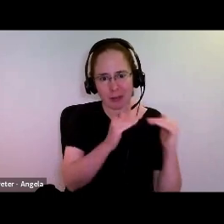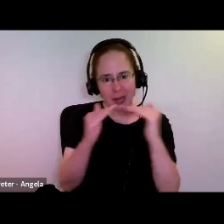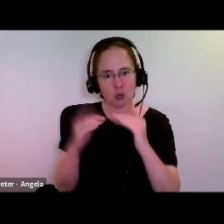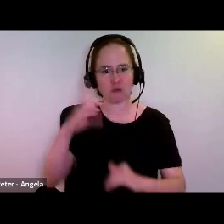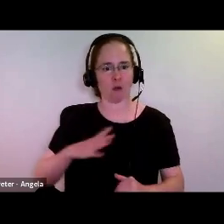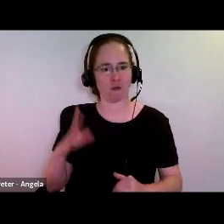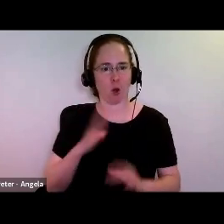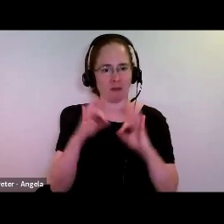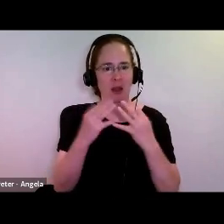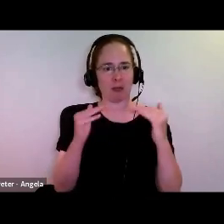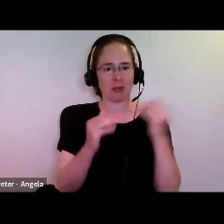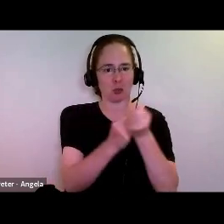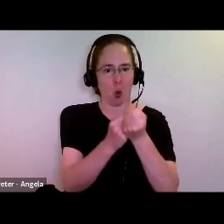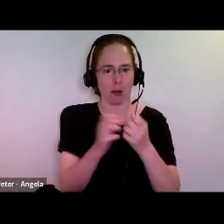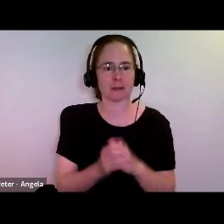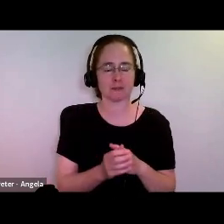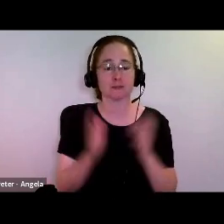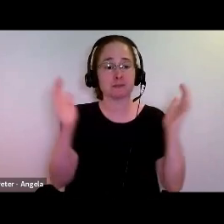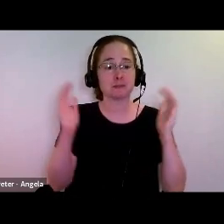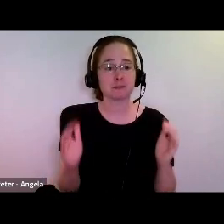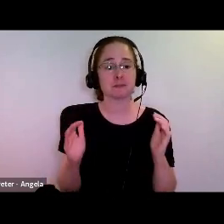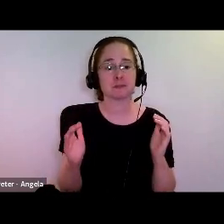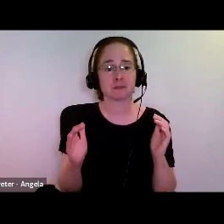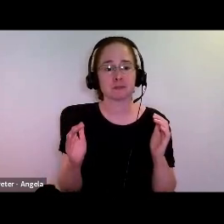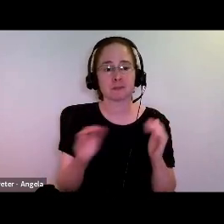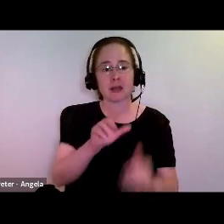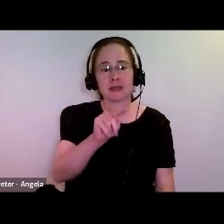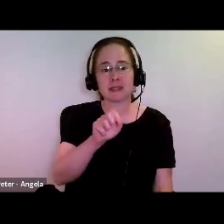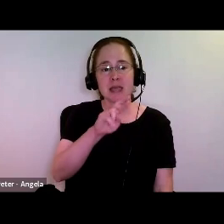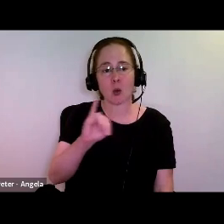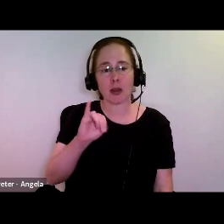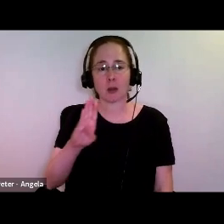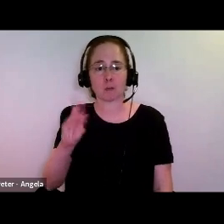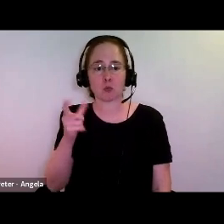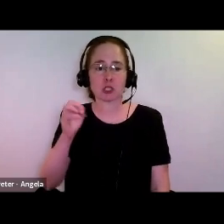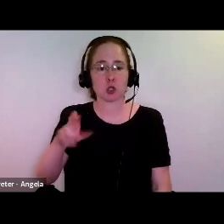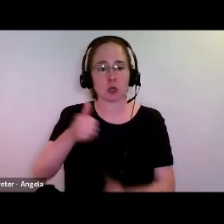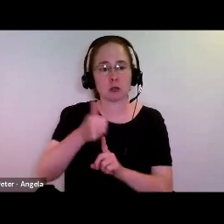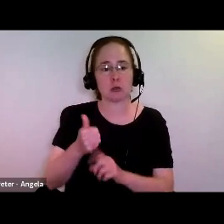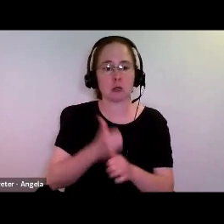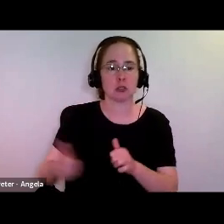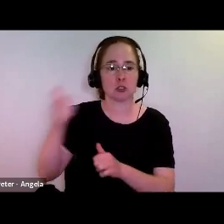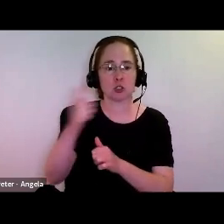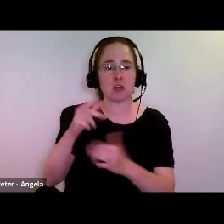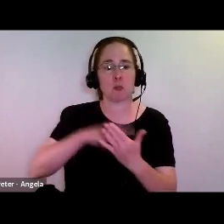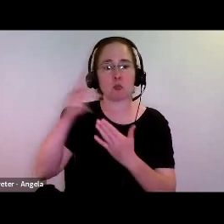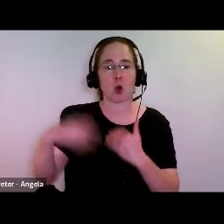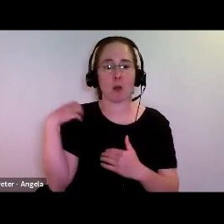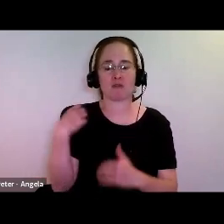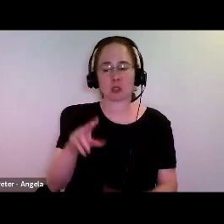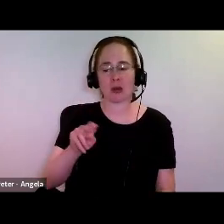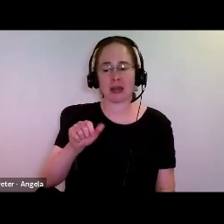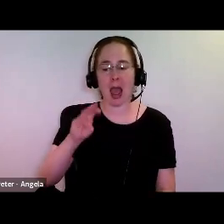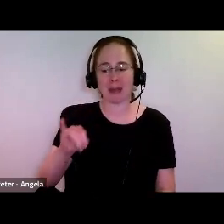formal family peer support. Next, we'll hear from Terry Brister, who's the Chief Program Officer of NAMI, and she